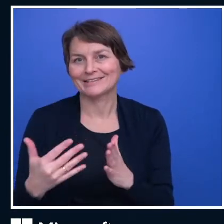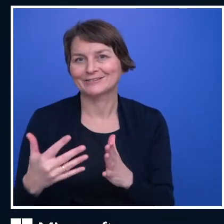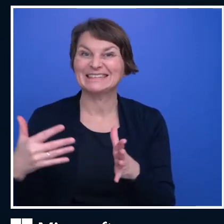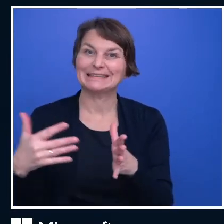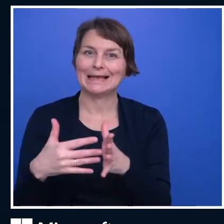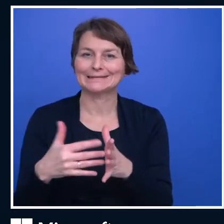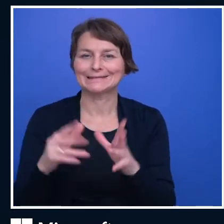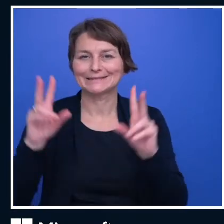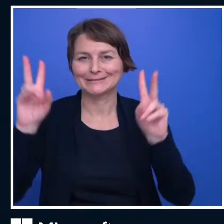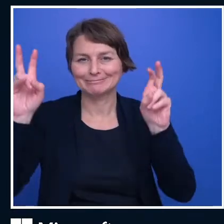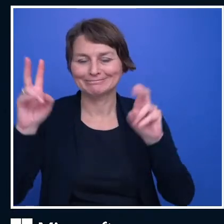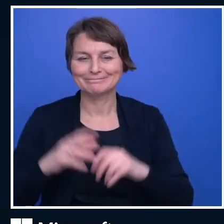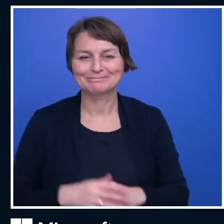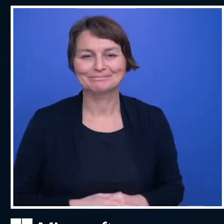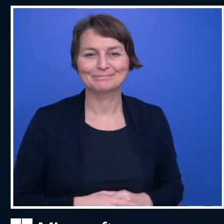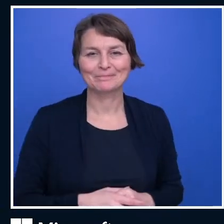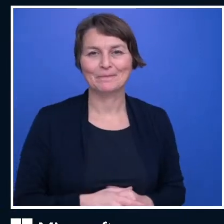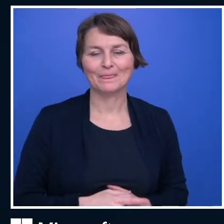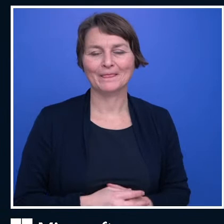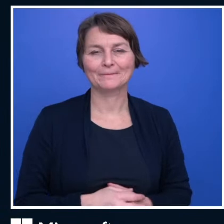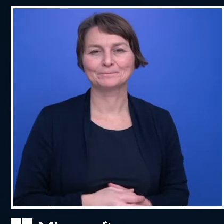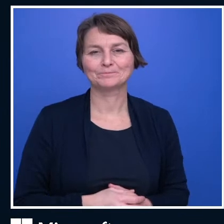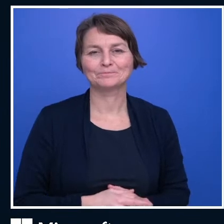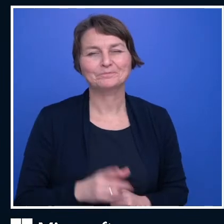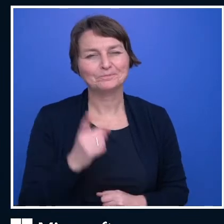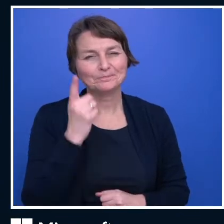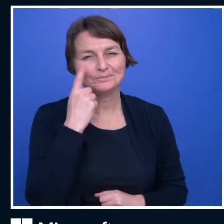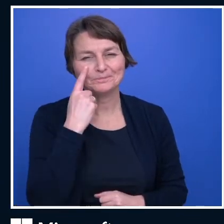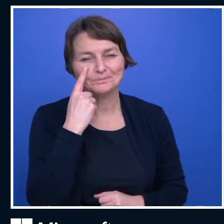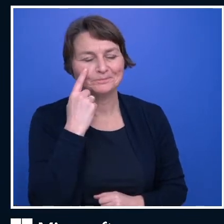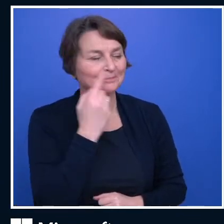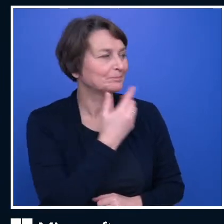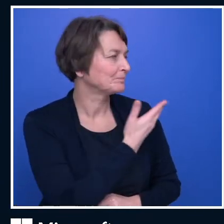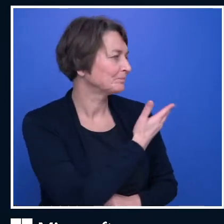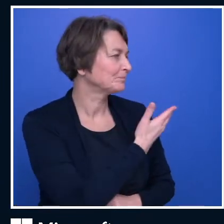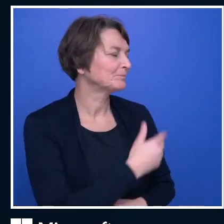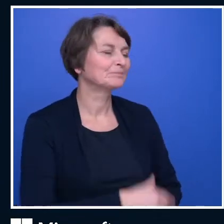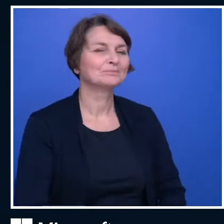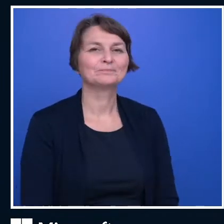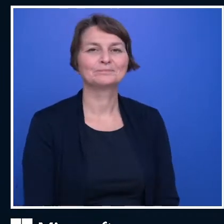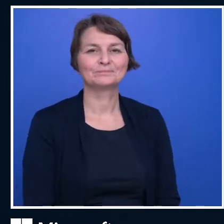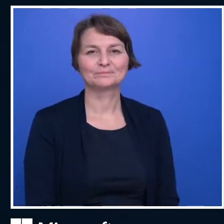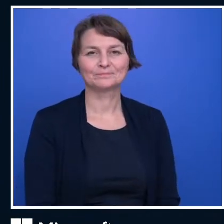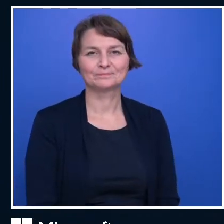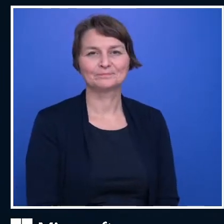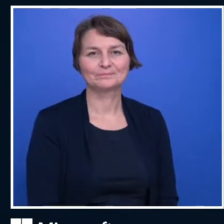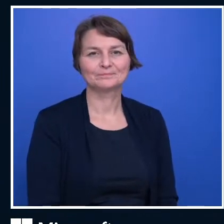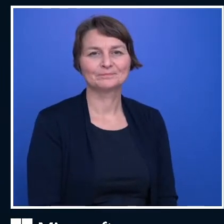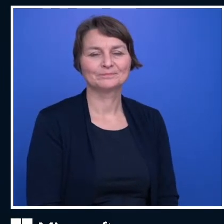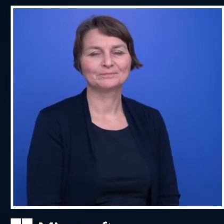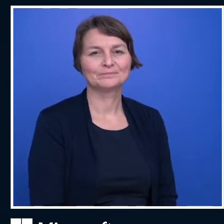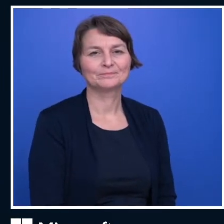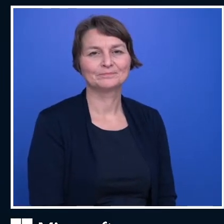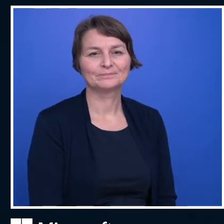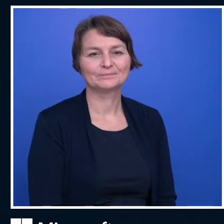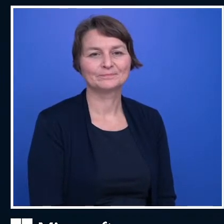So yeah, let's jump to VS Code for the demo.